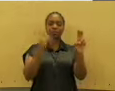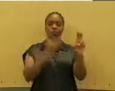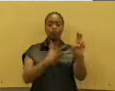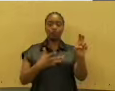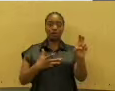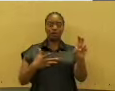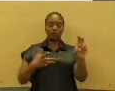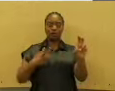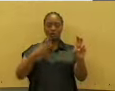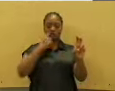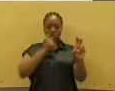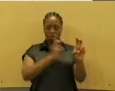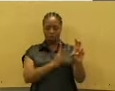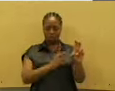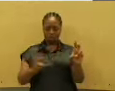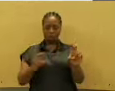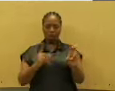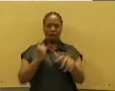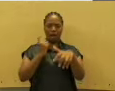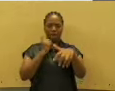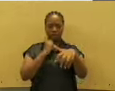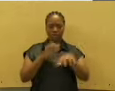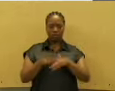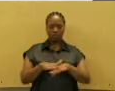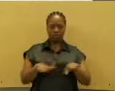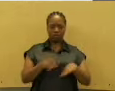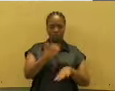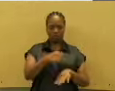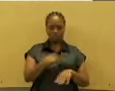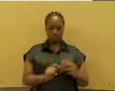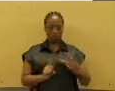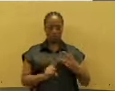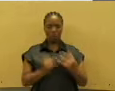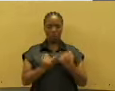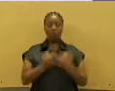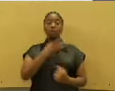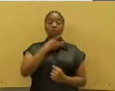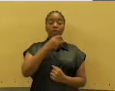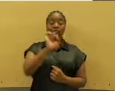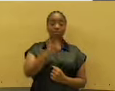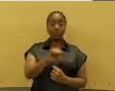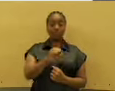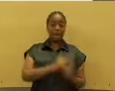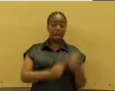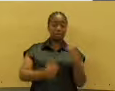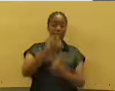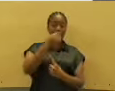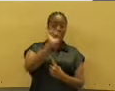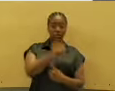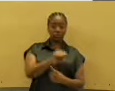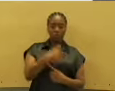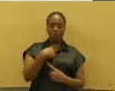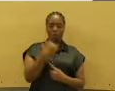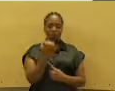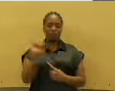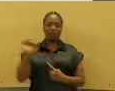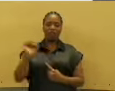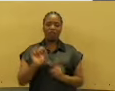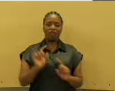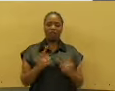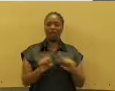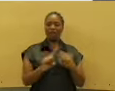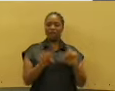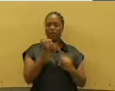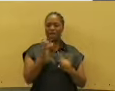justice, reproductive justice, and sexual justice have been denied or achieved in certain circumstances. Rather, those areas of